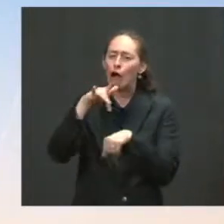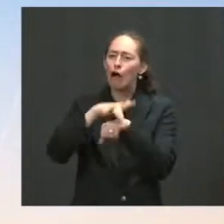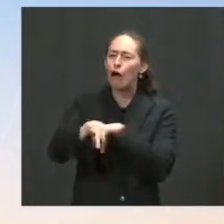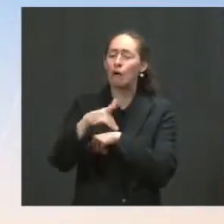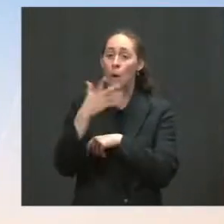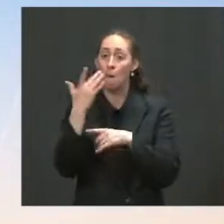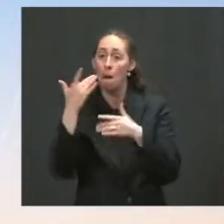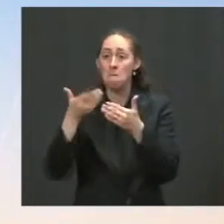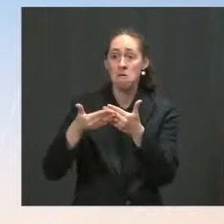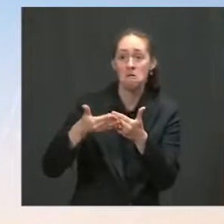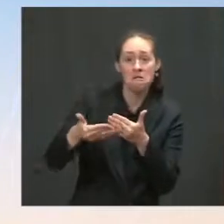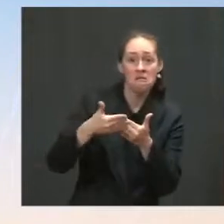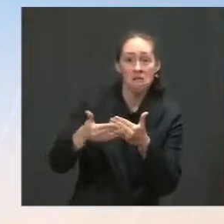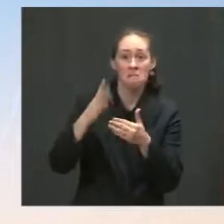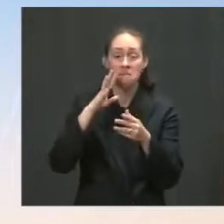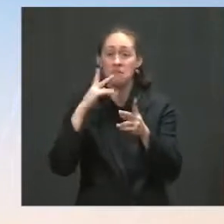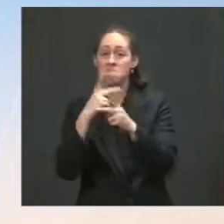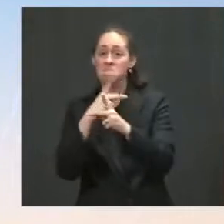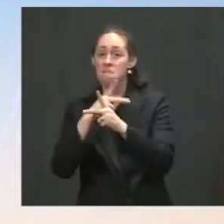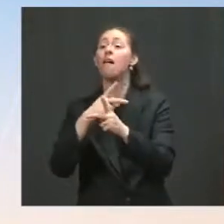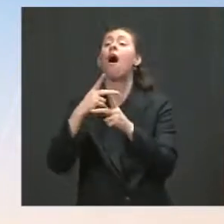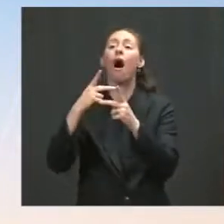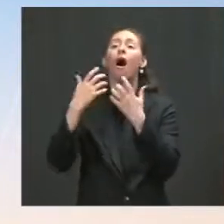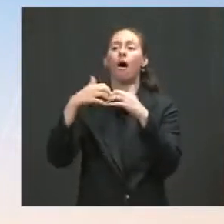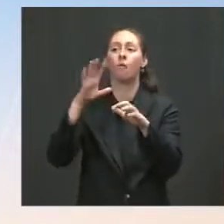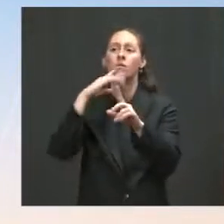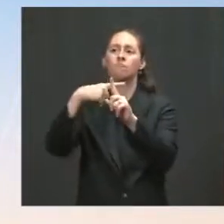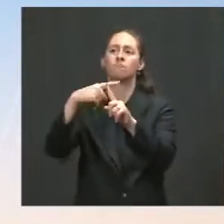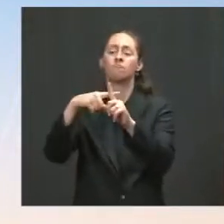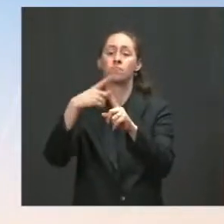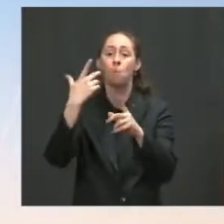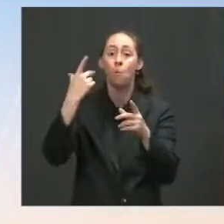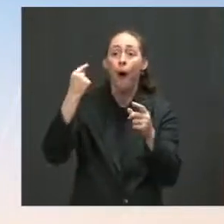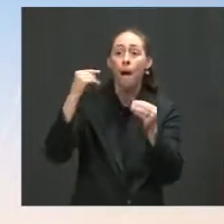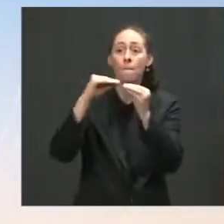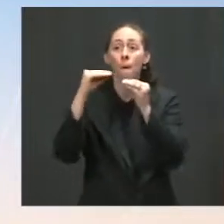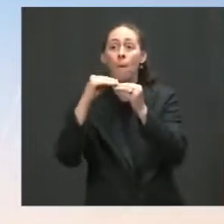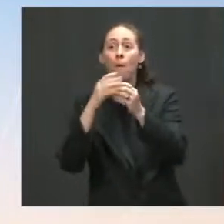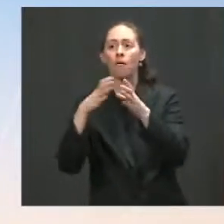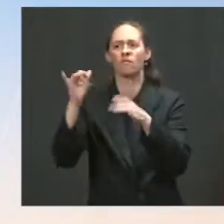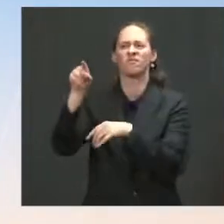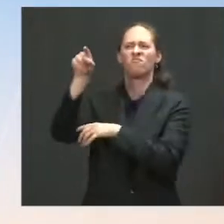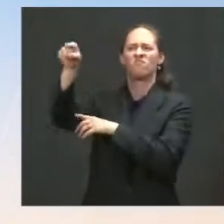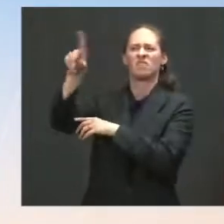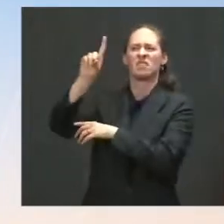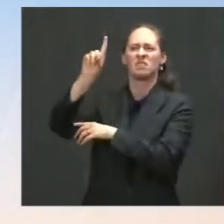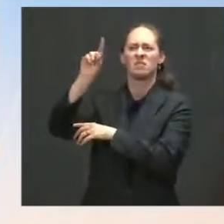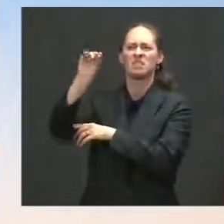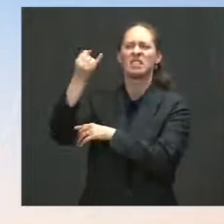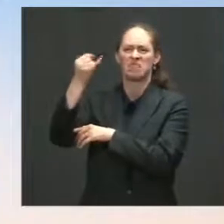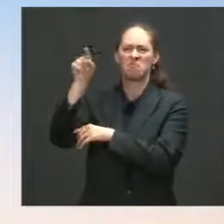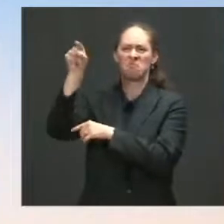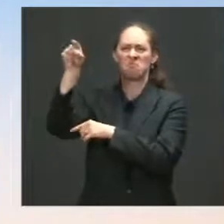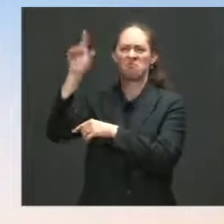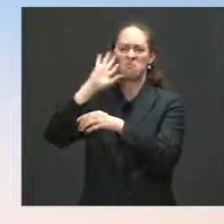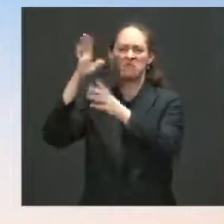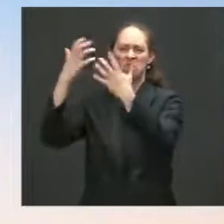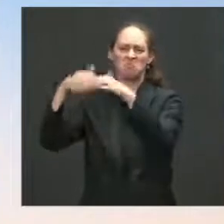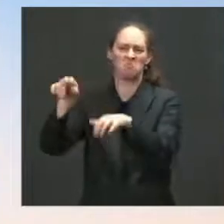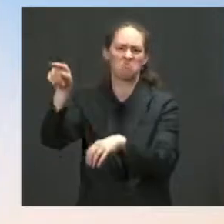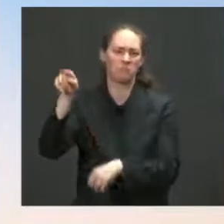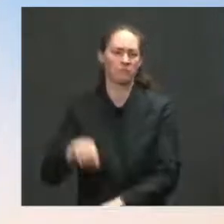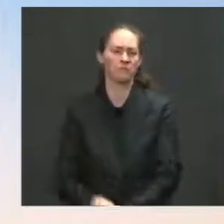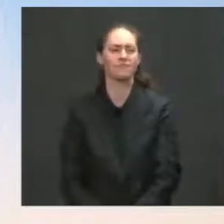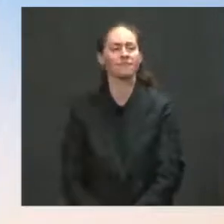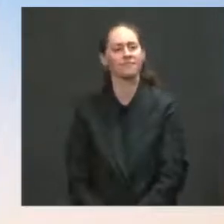or plans to expand, I would point you to the Department of Justice and see what they have to say about that. On evictions is, what role did Congresswoman